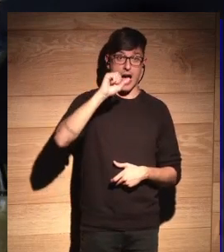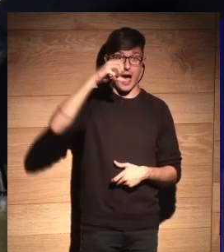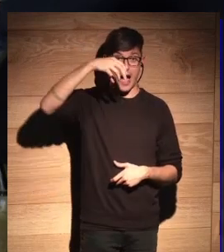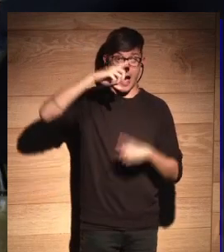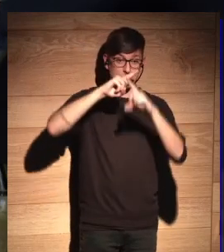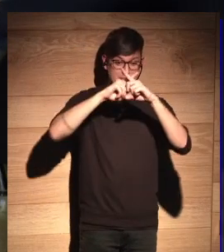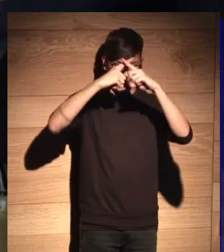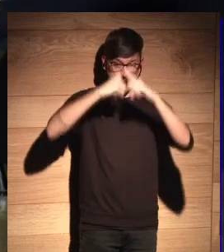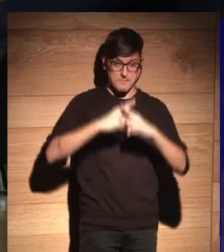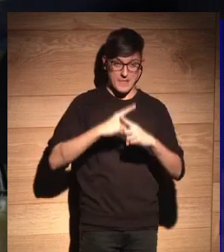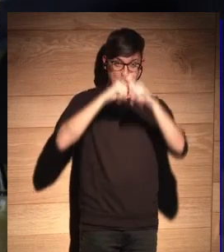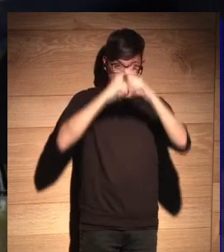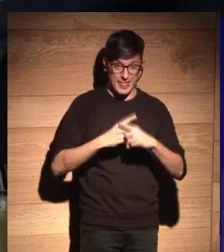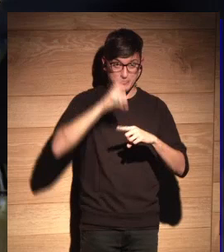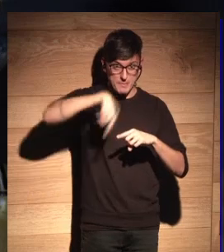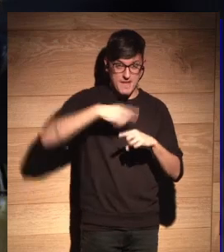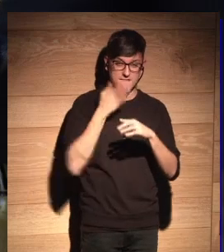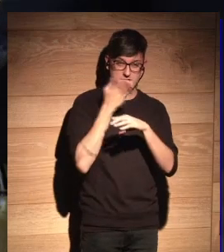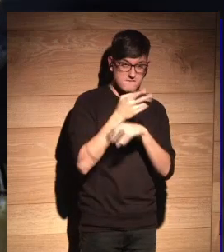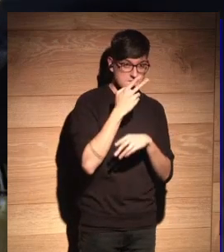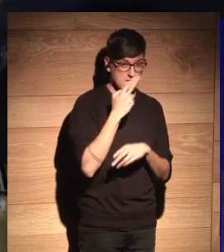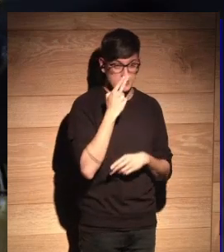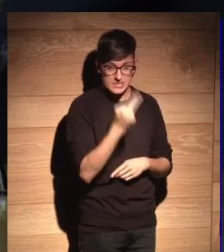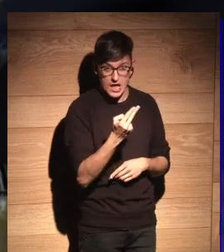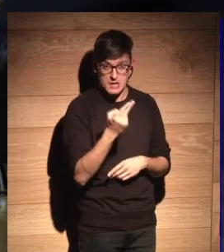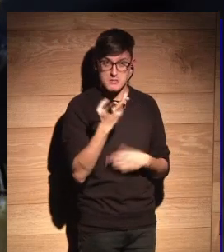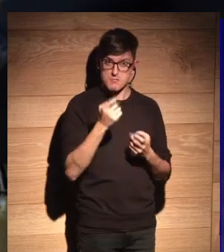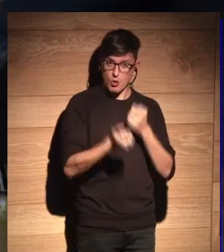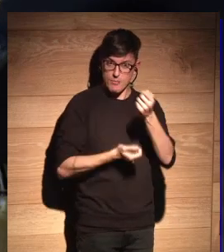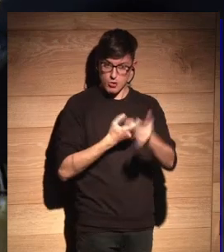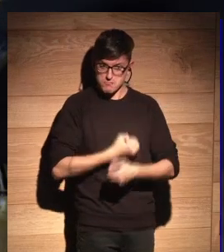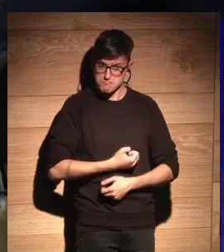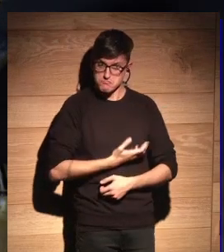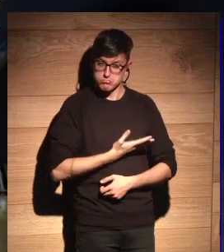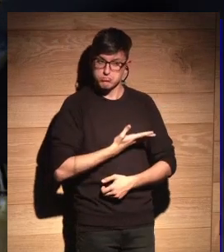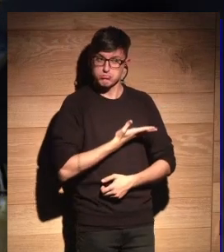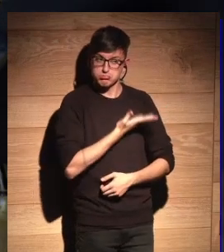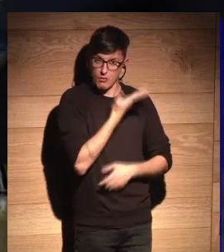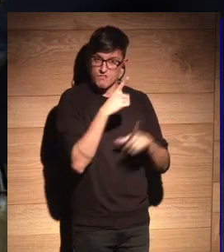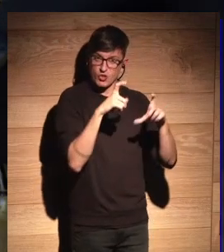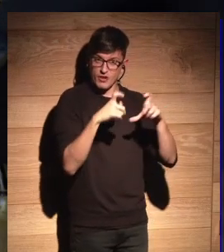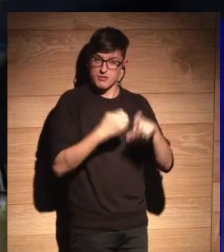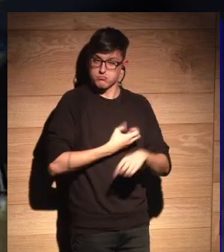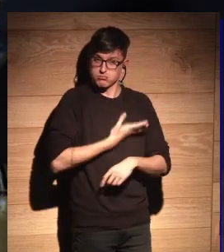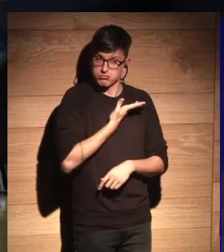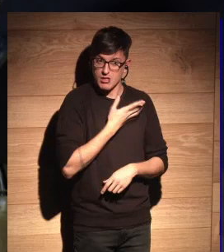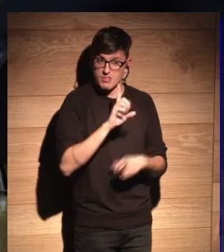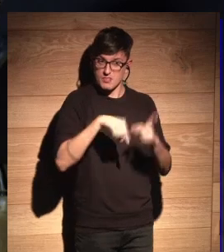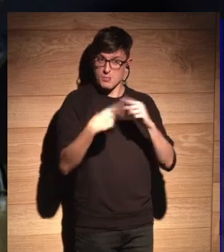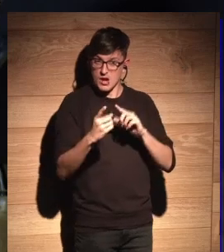of planted at that time. I went back to school, didn't know what I wanted to do,